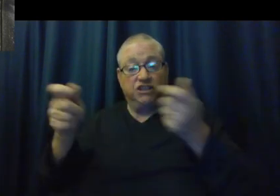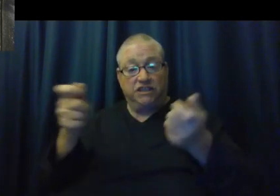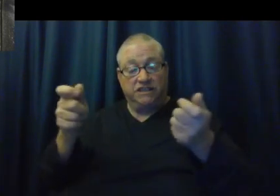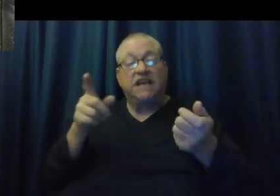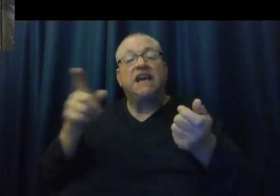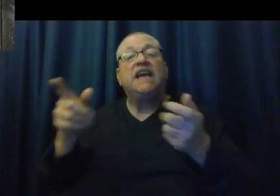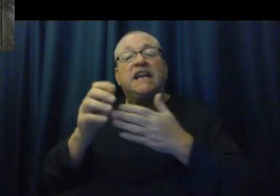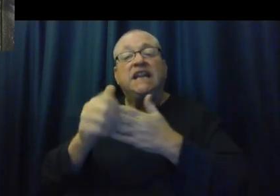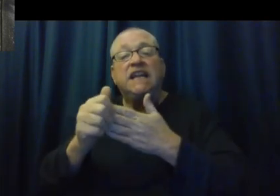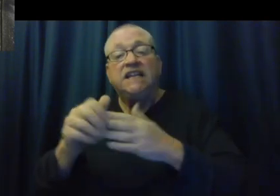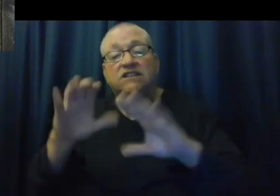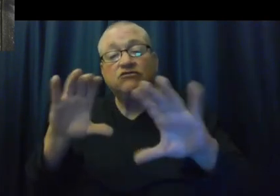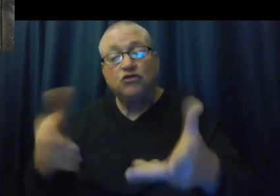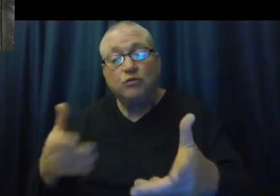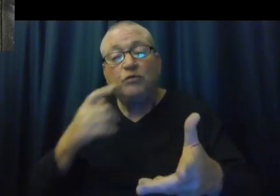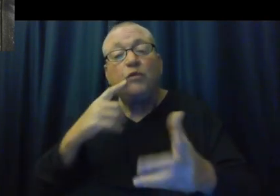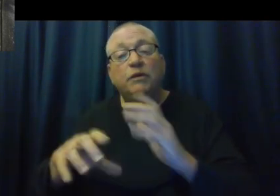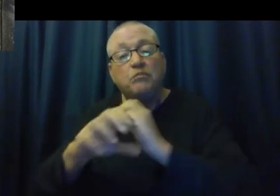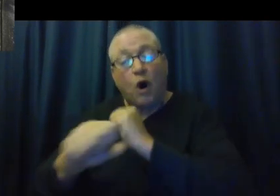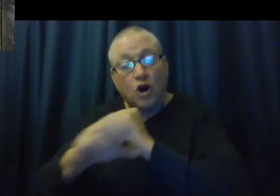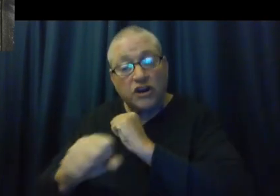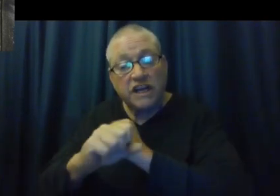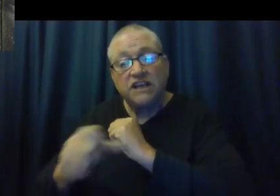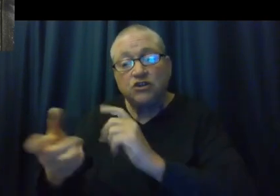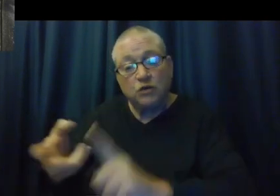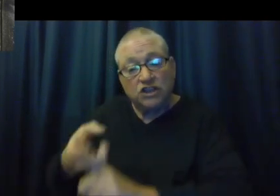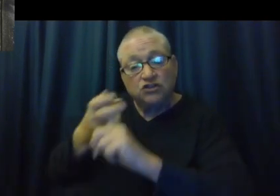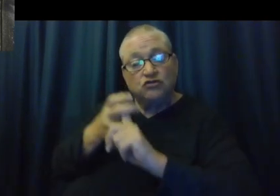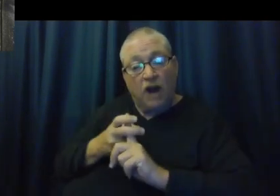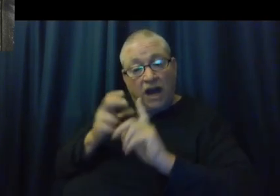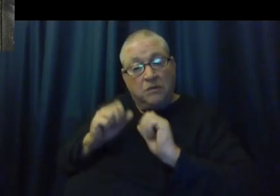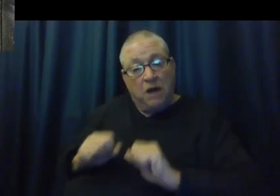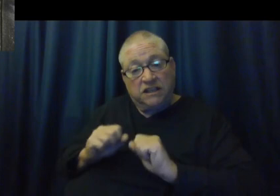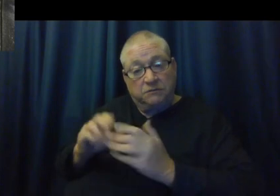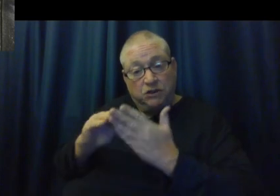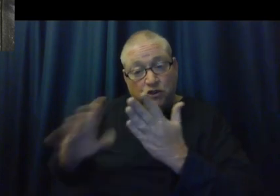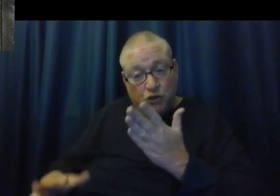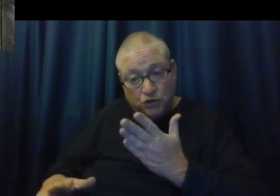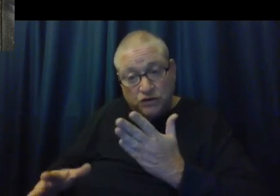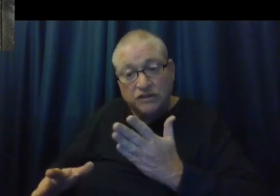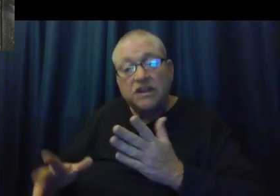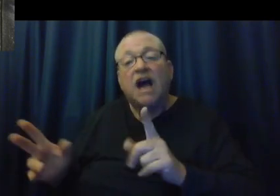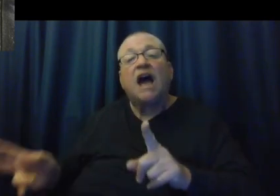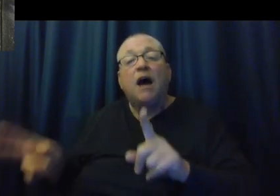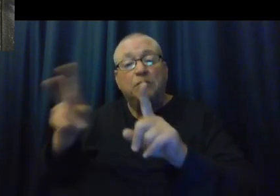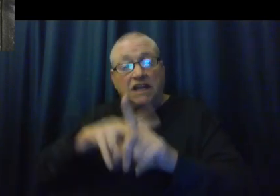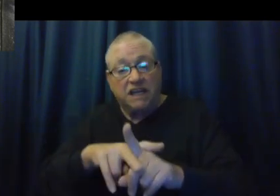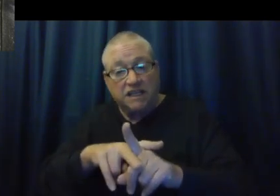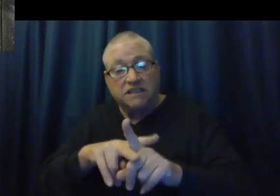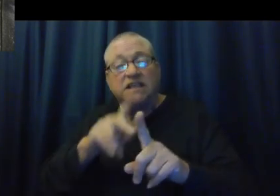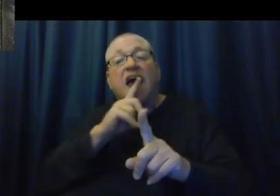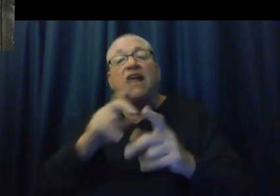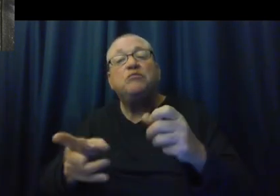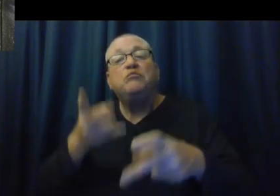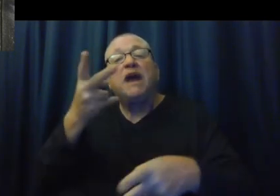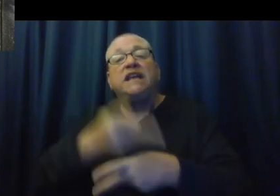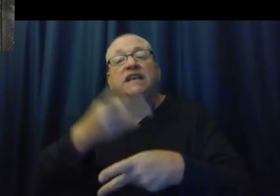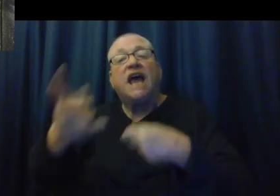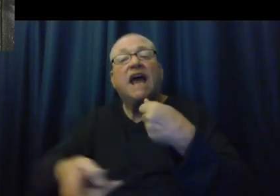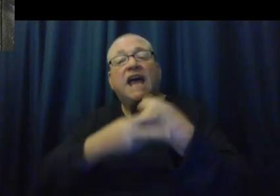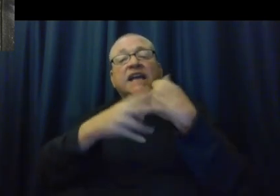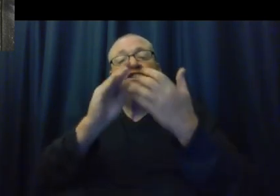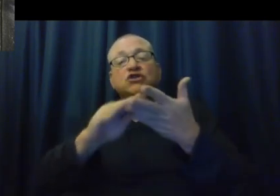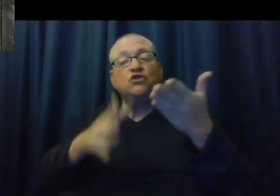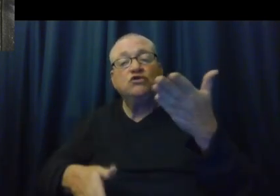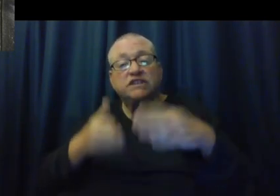dynamic team to execute communication and marketing initiatives to attract prospective students, engage applicants, and retain admitted